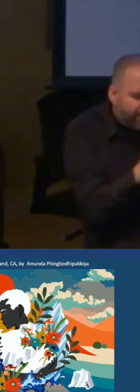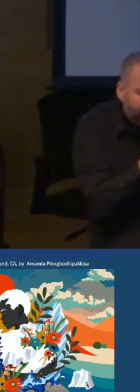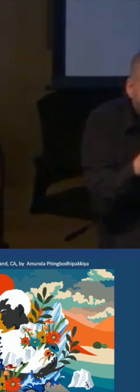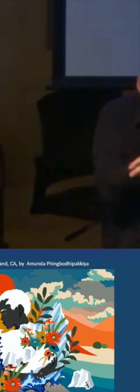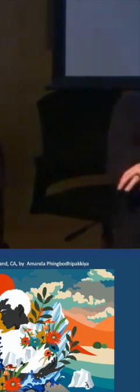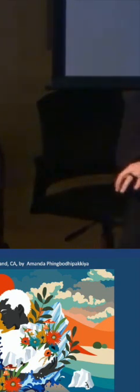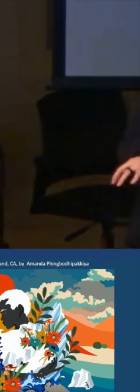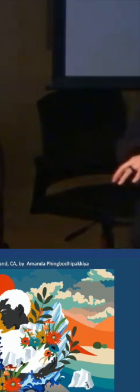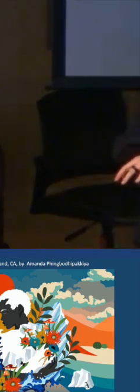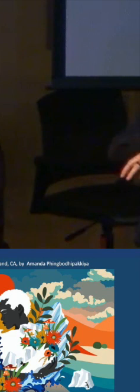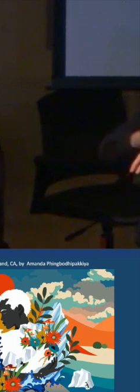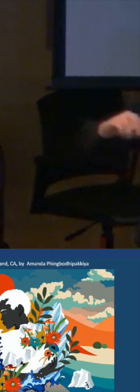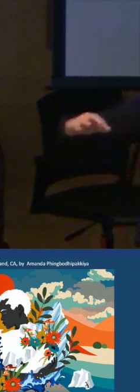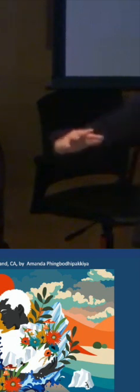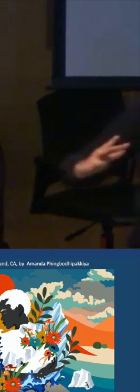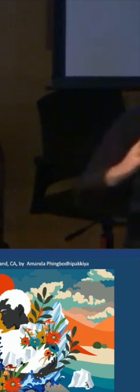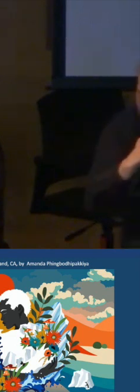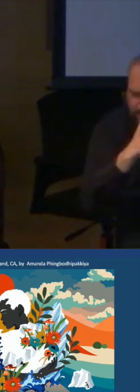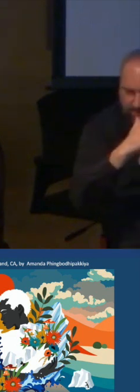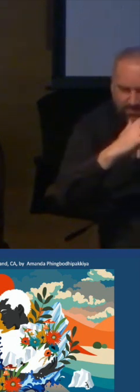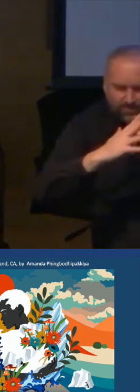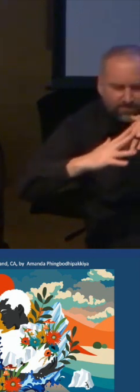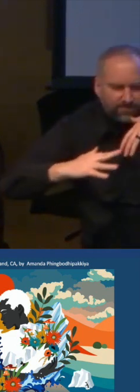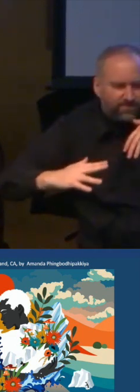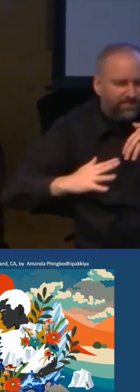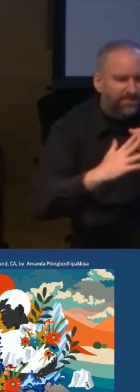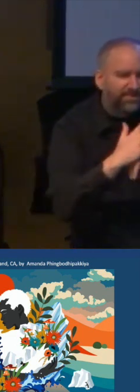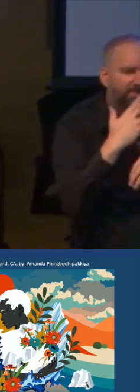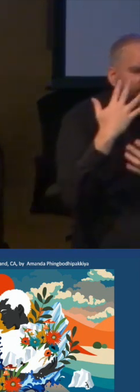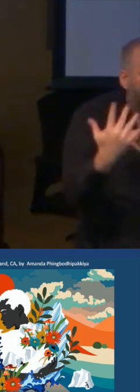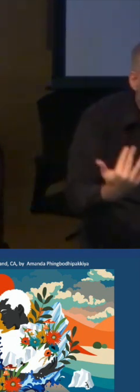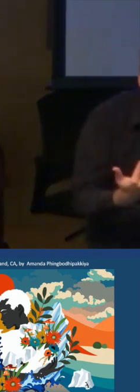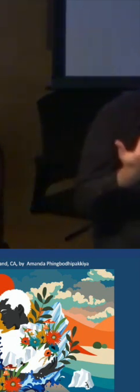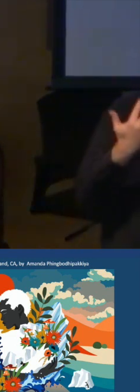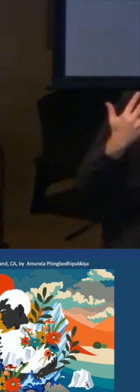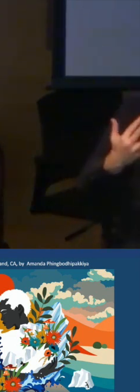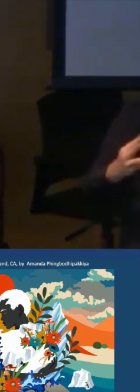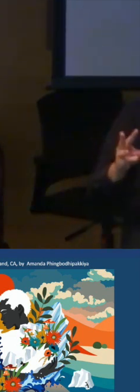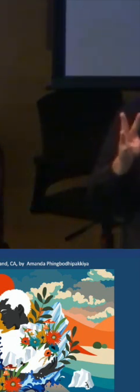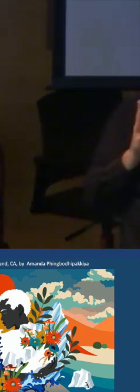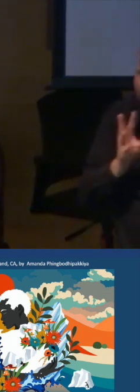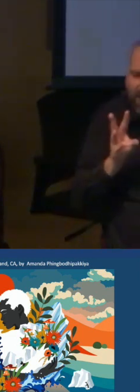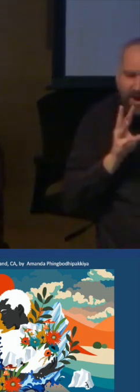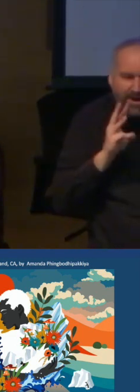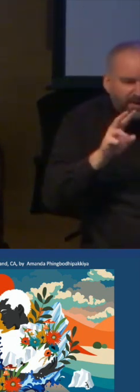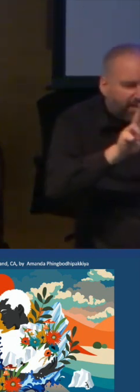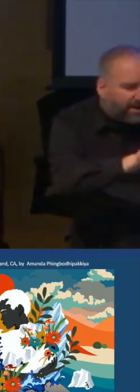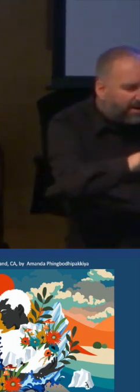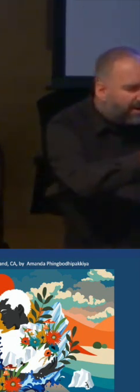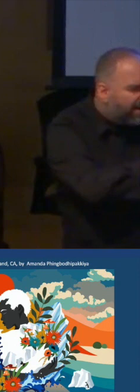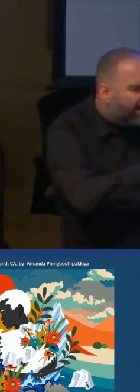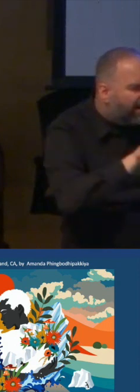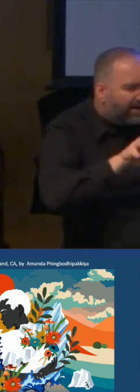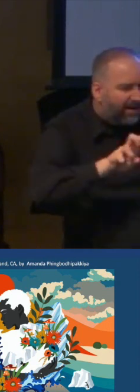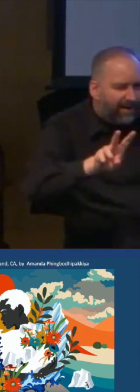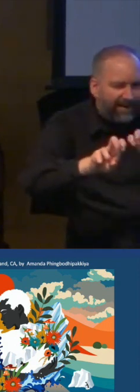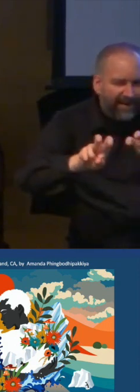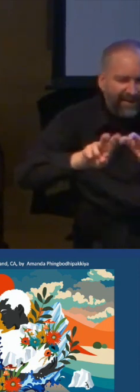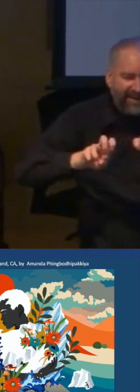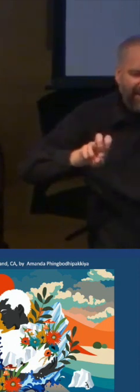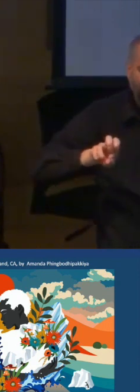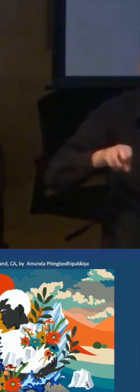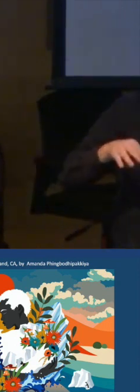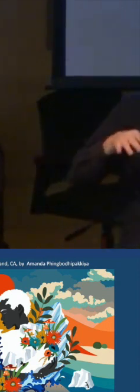sea, and fire and watersheds. The mural challenges viewers to consider the global reach and impact of climate change.